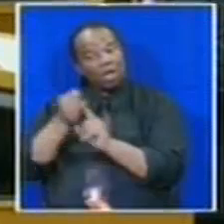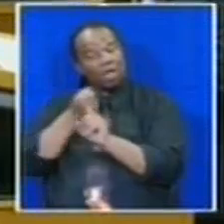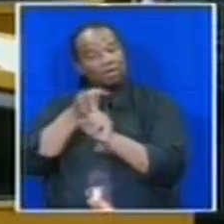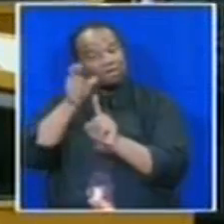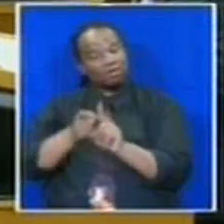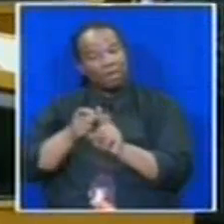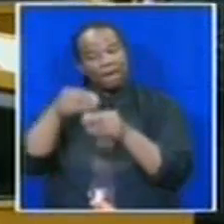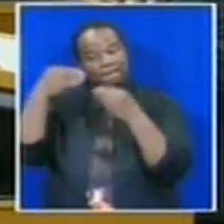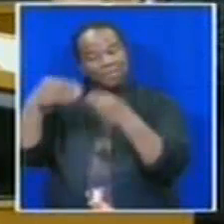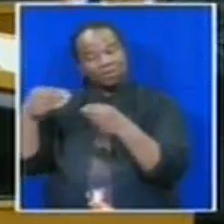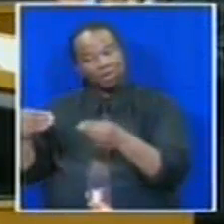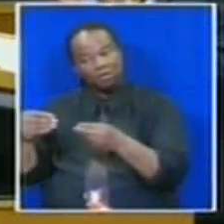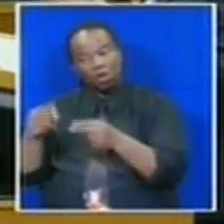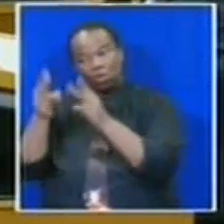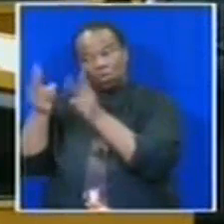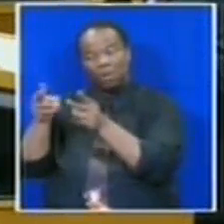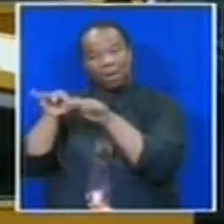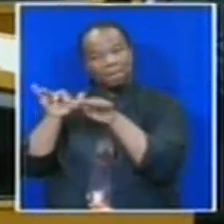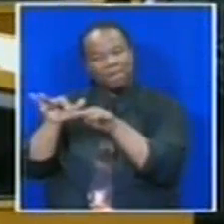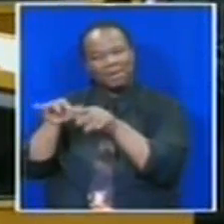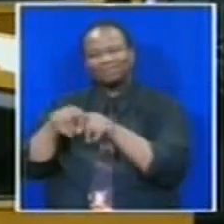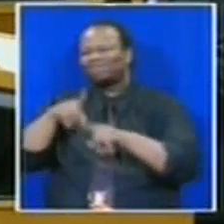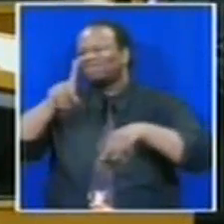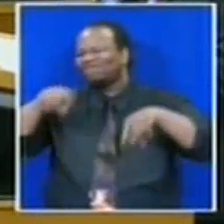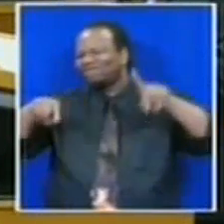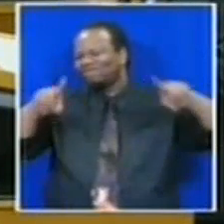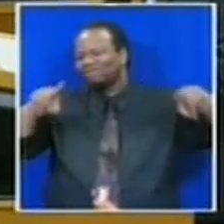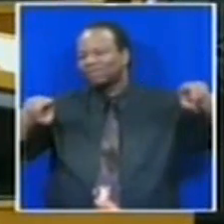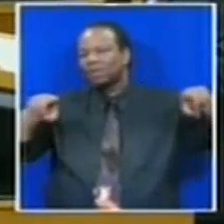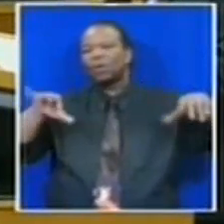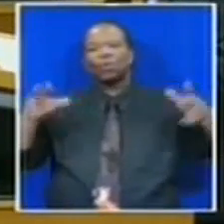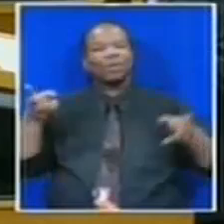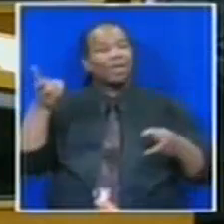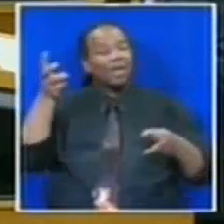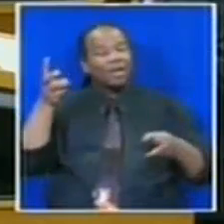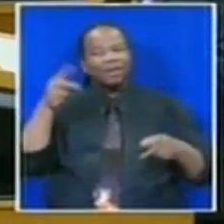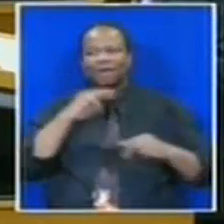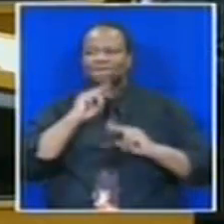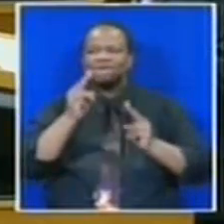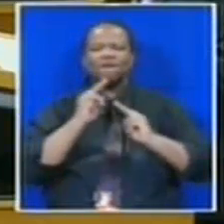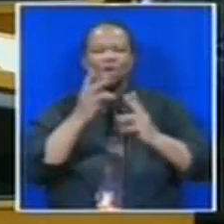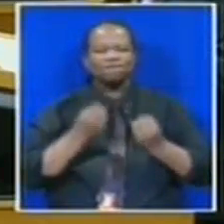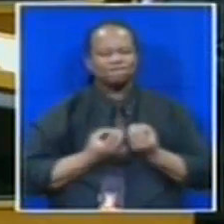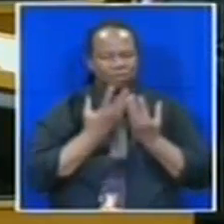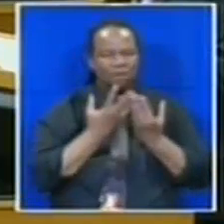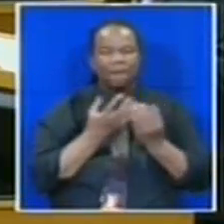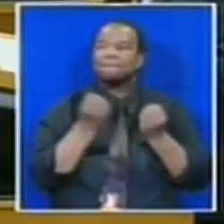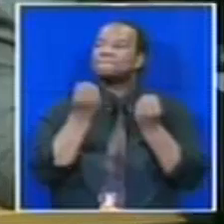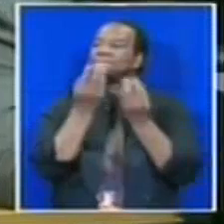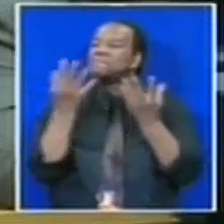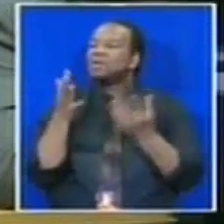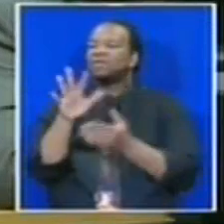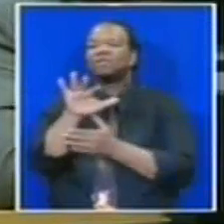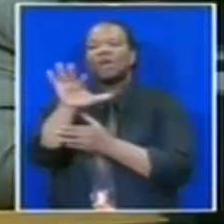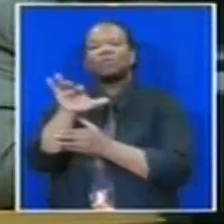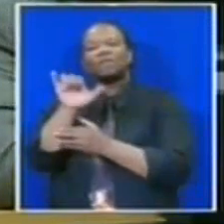and ordinary citizens of all walks of life have been heard and spoken. So many South Africans, representatives